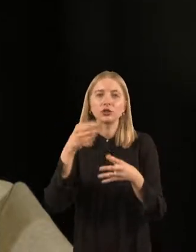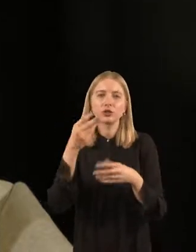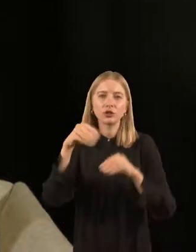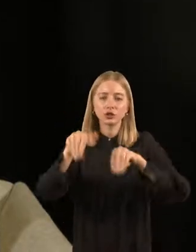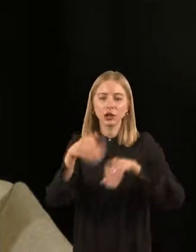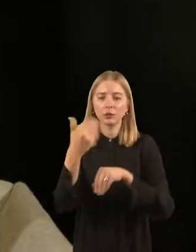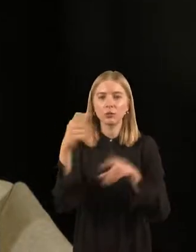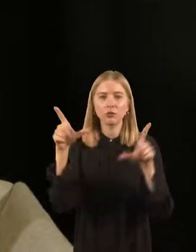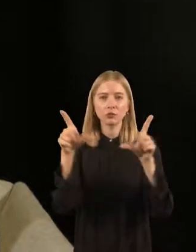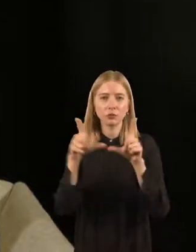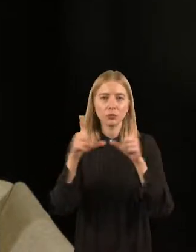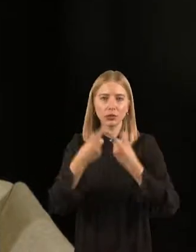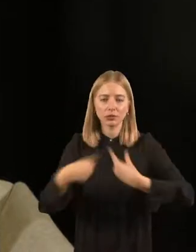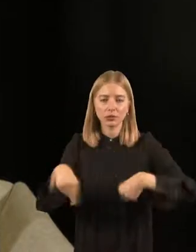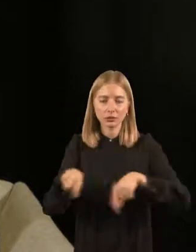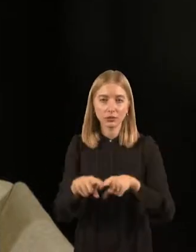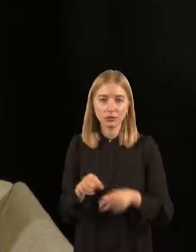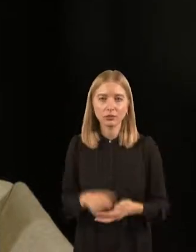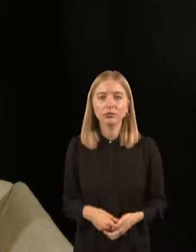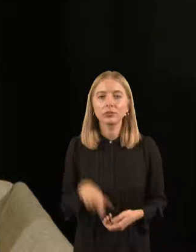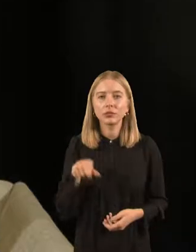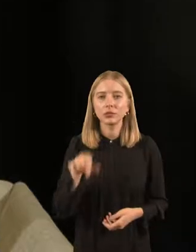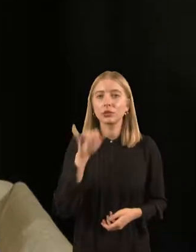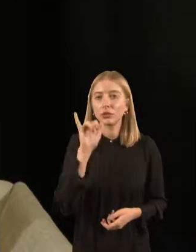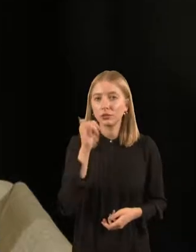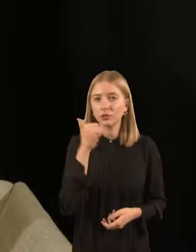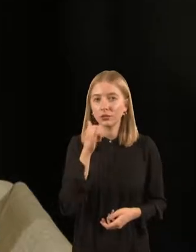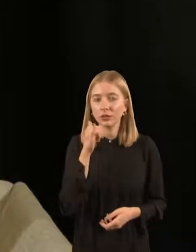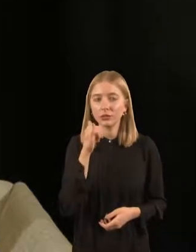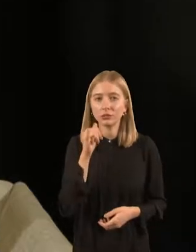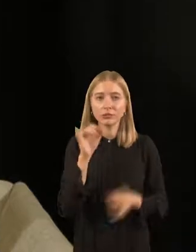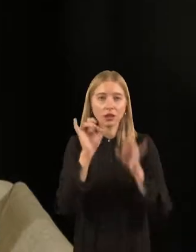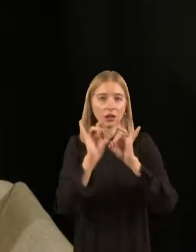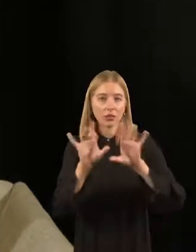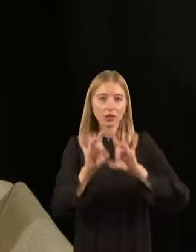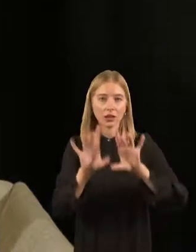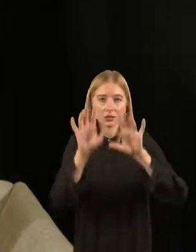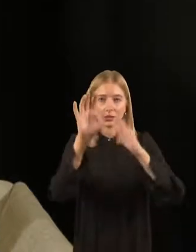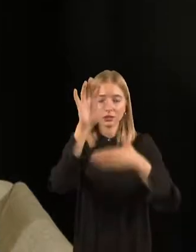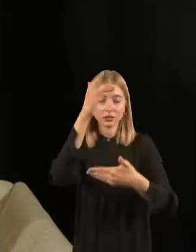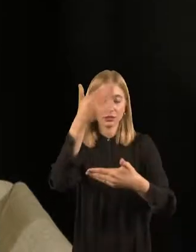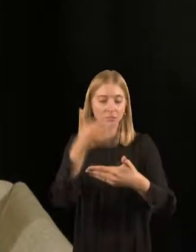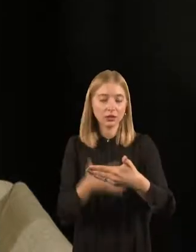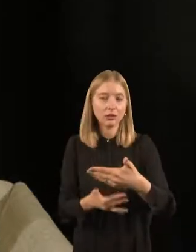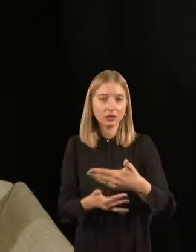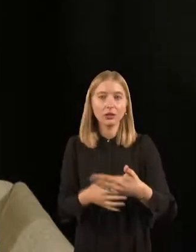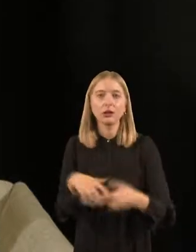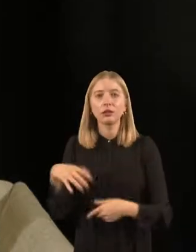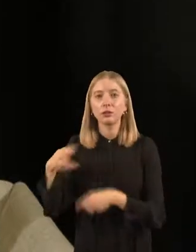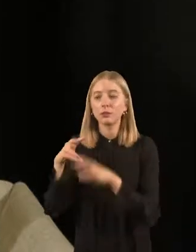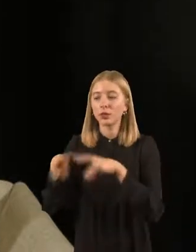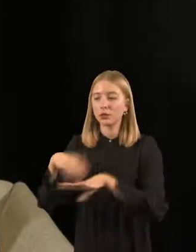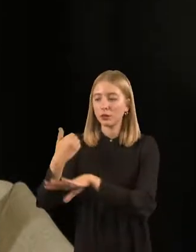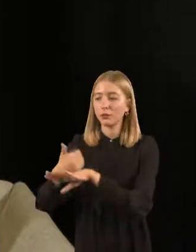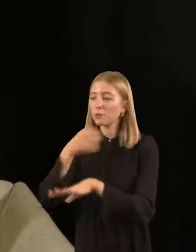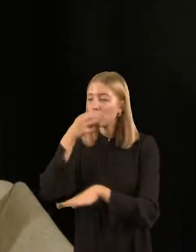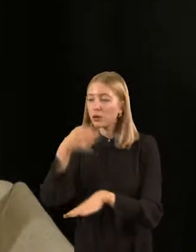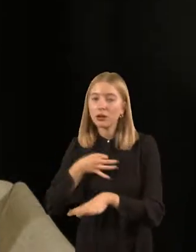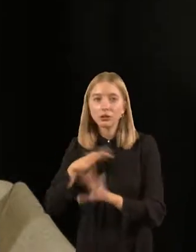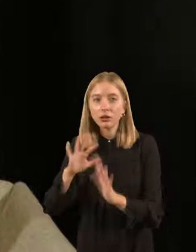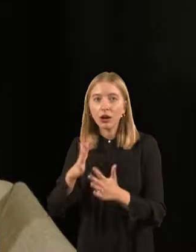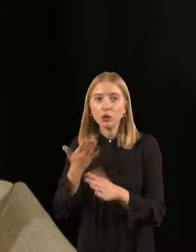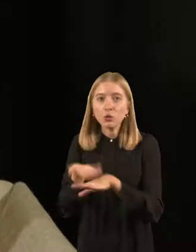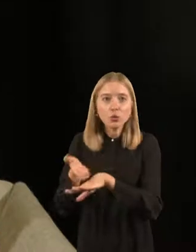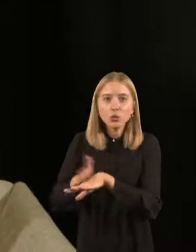including the agricultural sectors policies and many other.